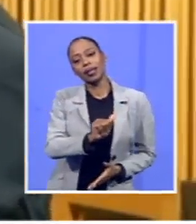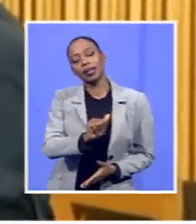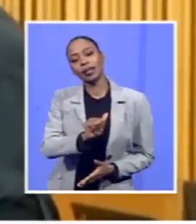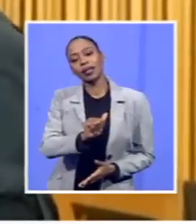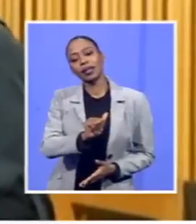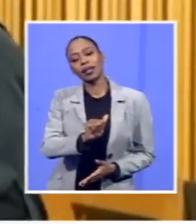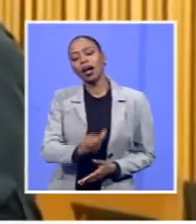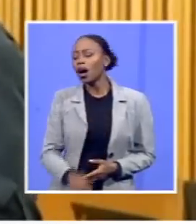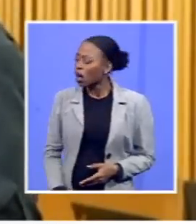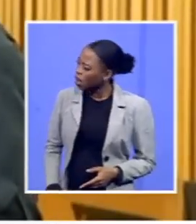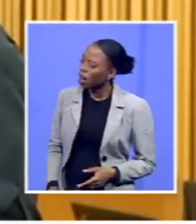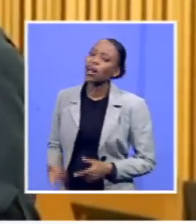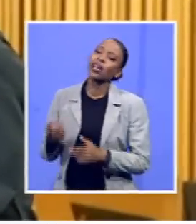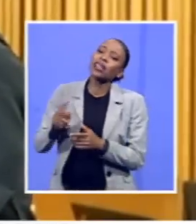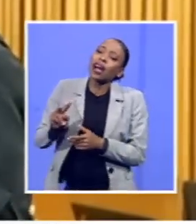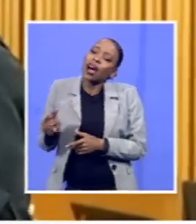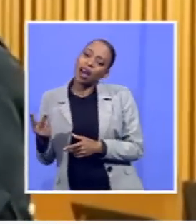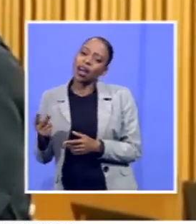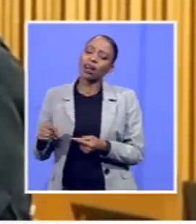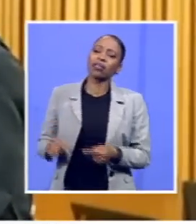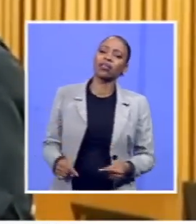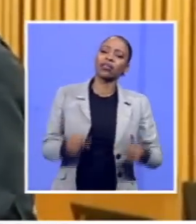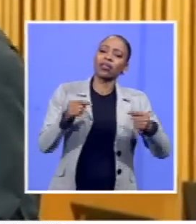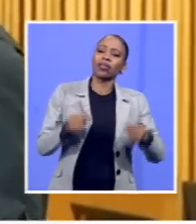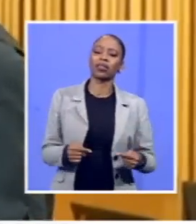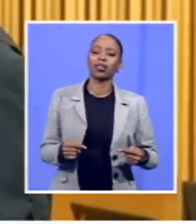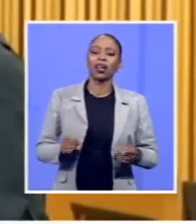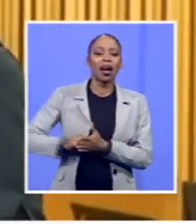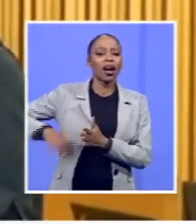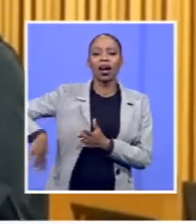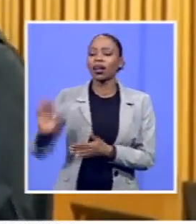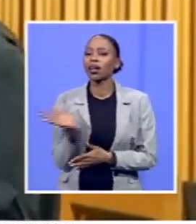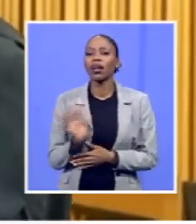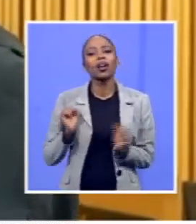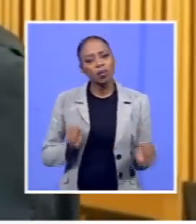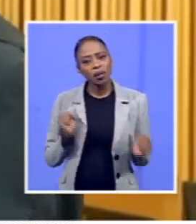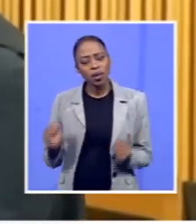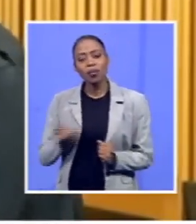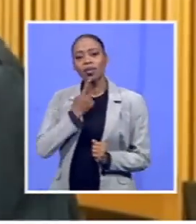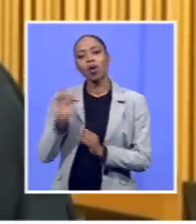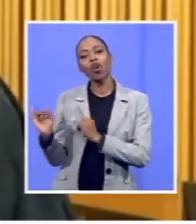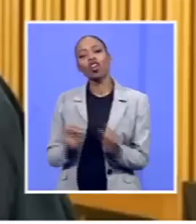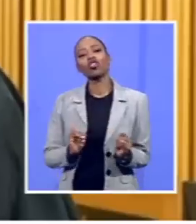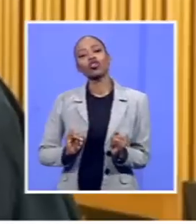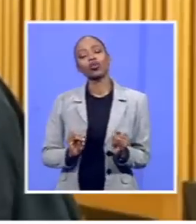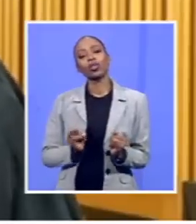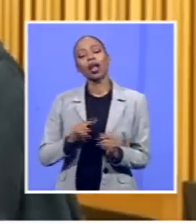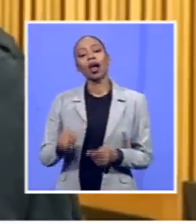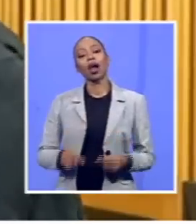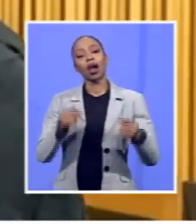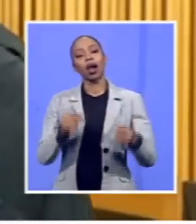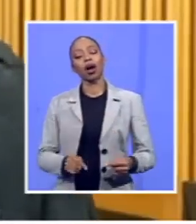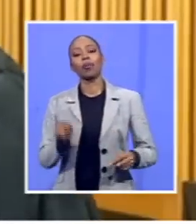it is. It's an alternative argument. It's not abandoned. I'm saying we introduced an argument